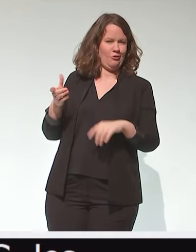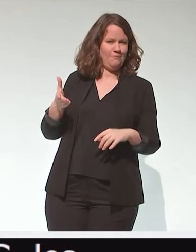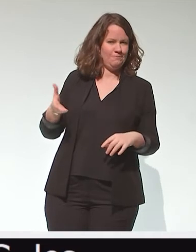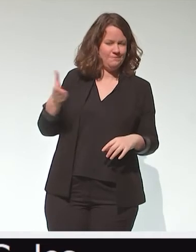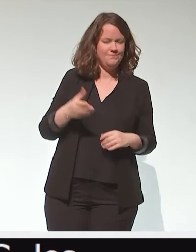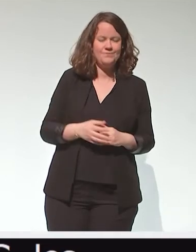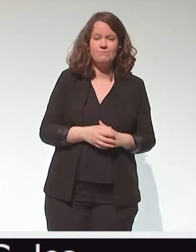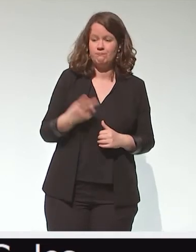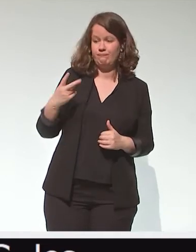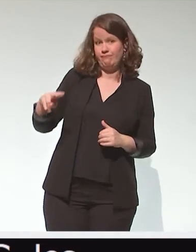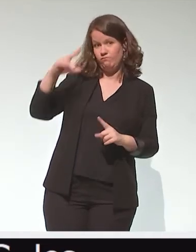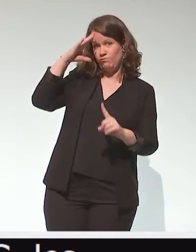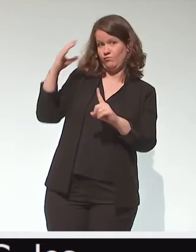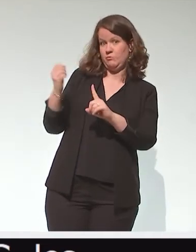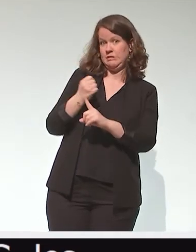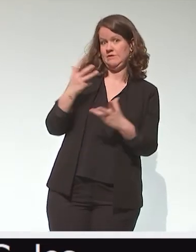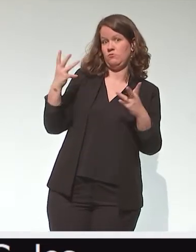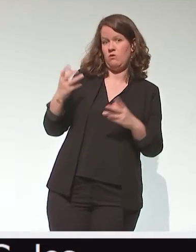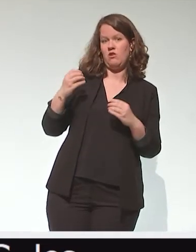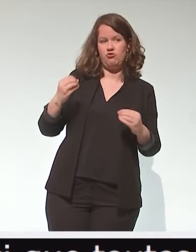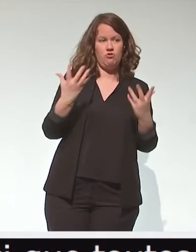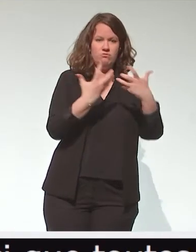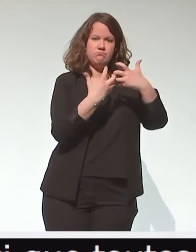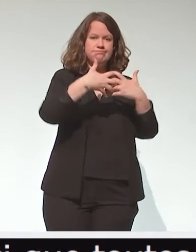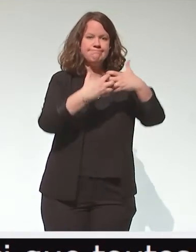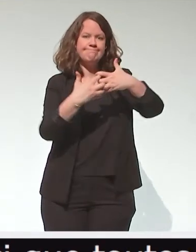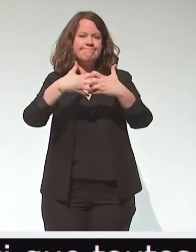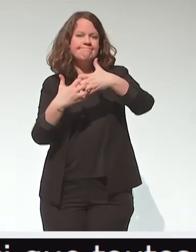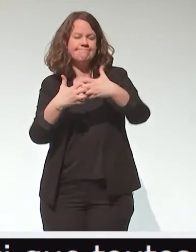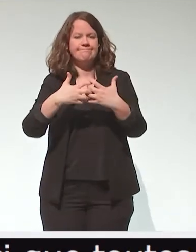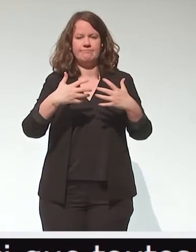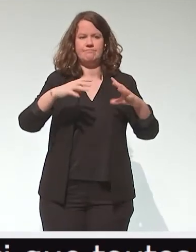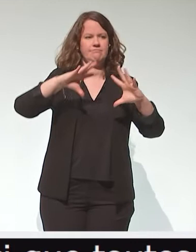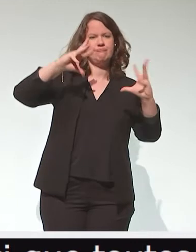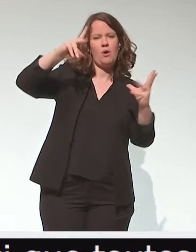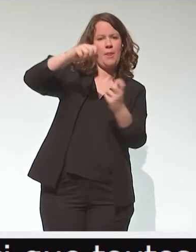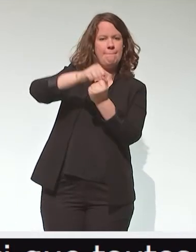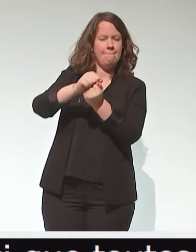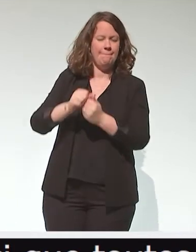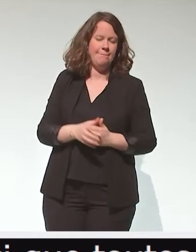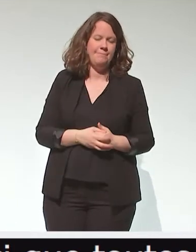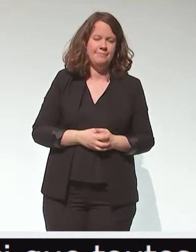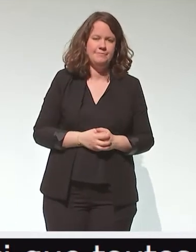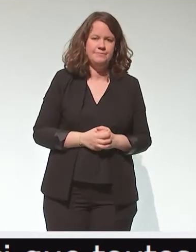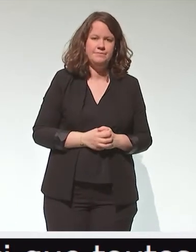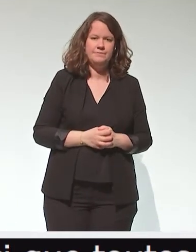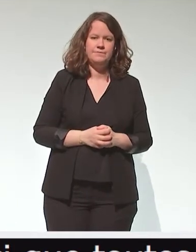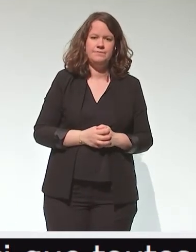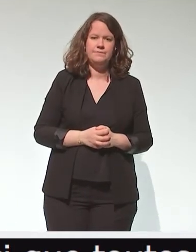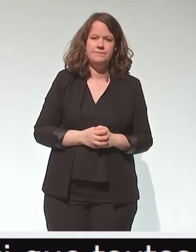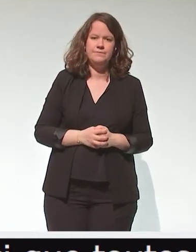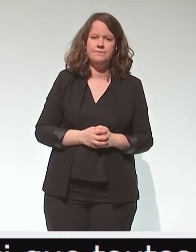system of social and work rehabilitation. This has improved the capacity and quality of